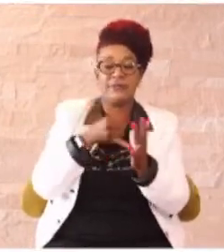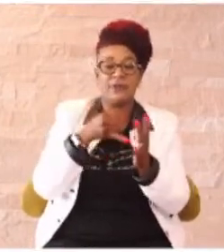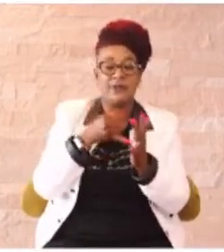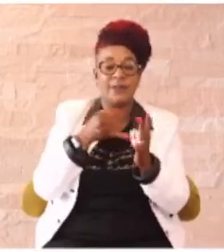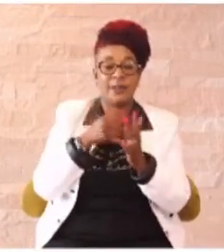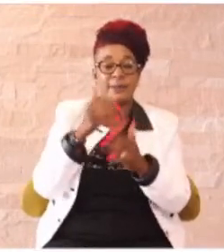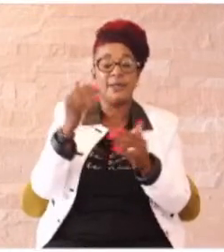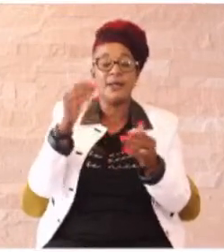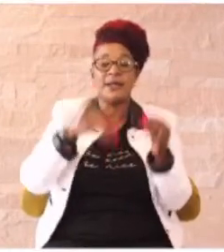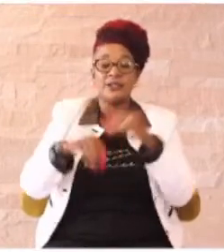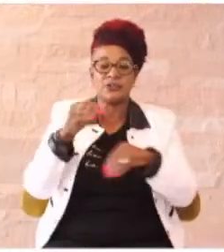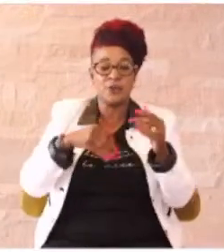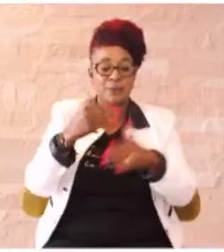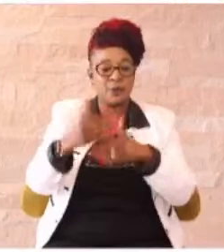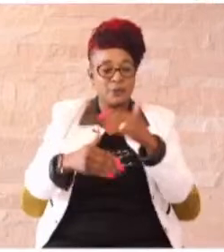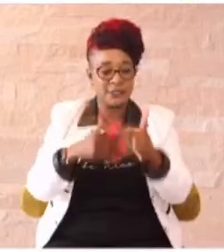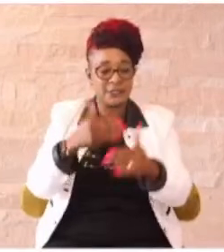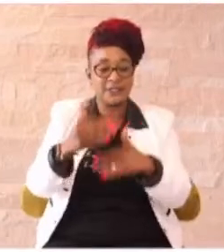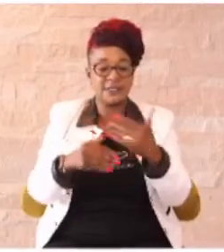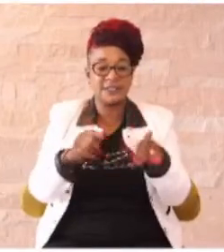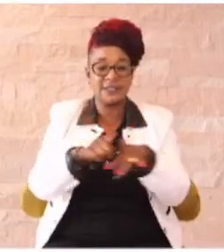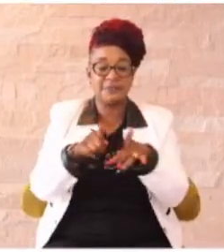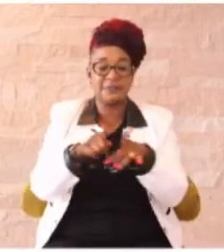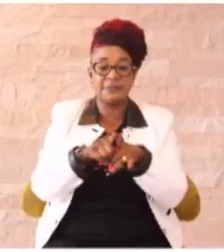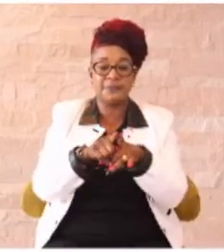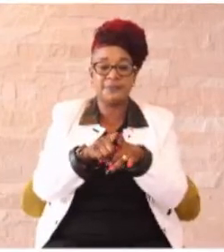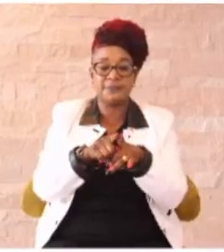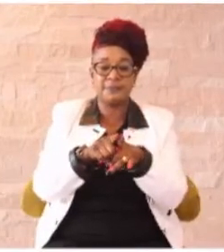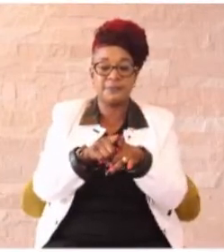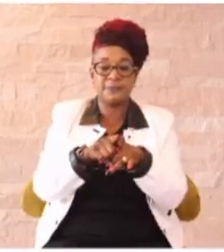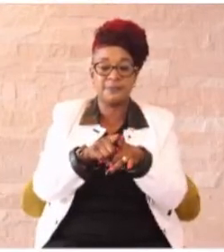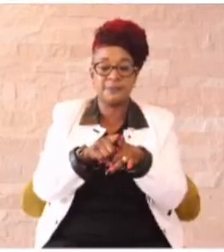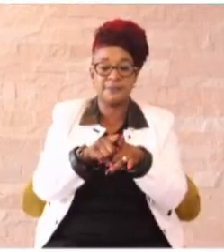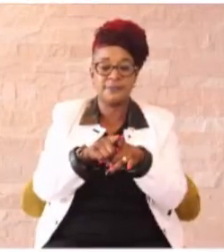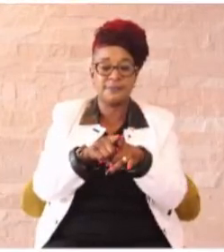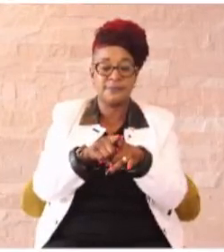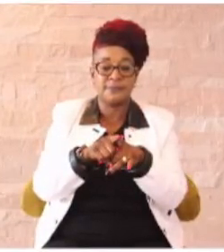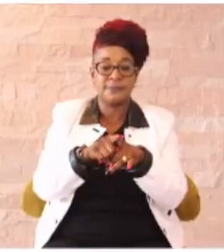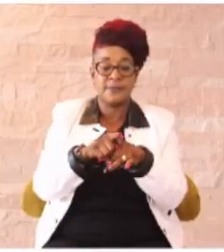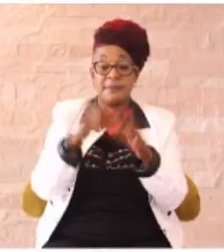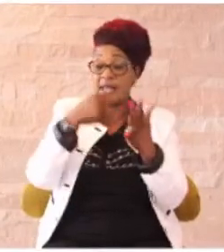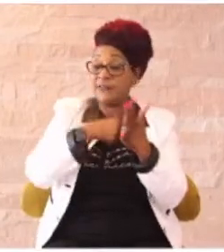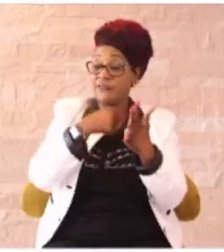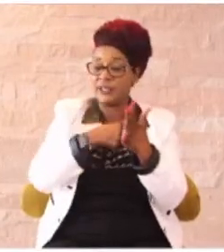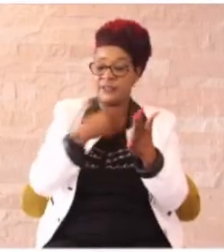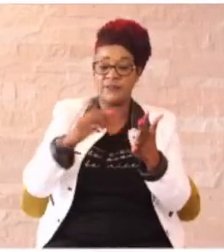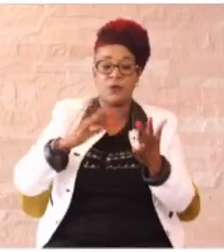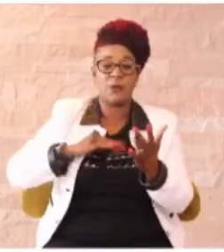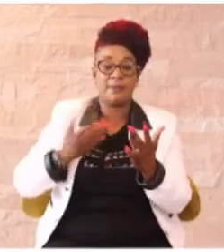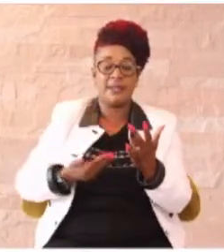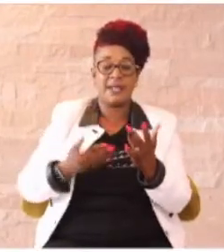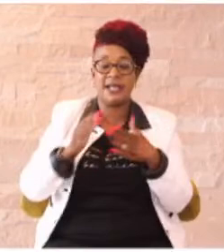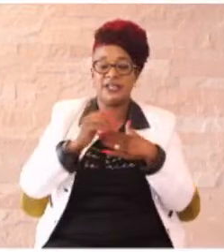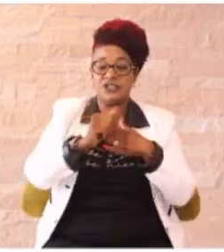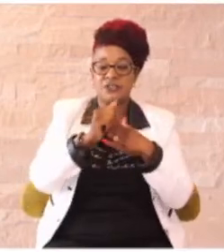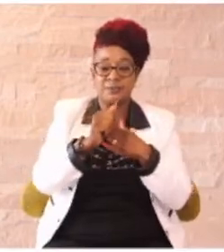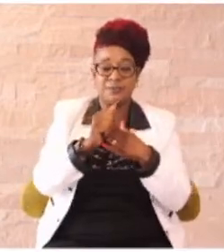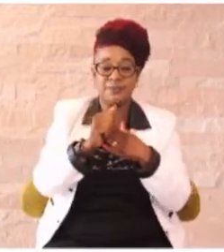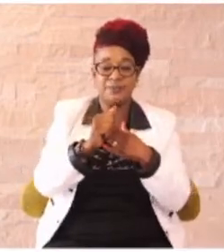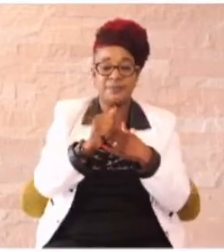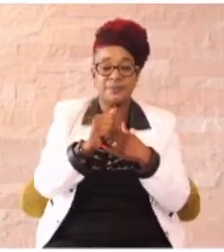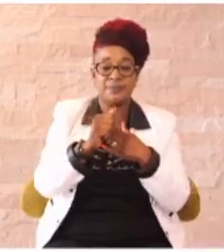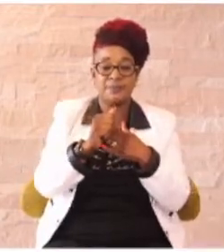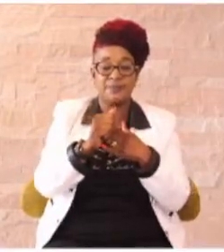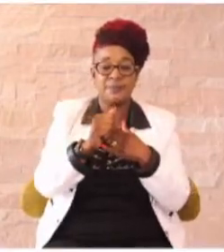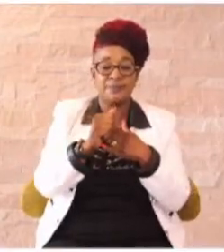process, and also being advocate for women leadership and